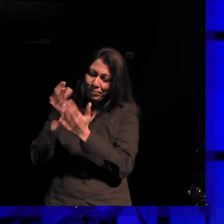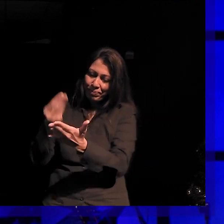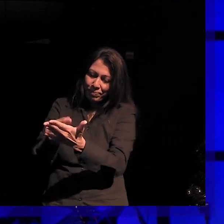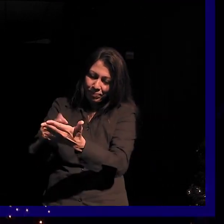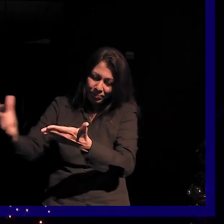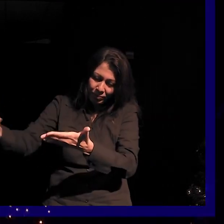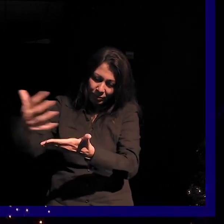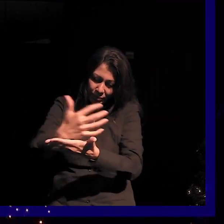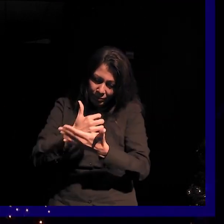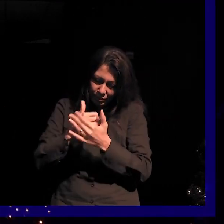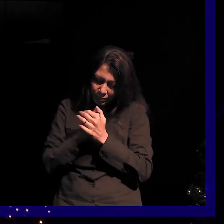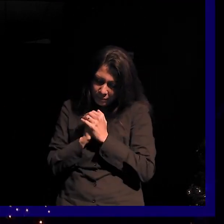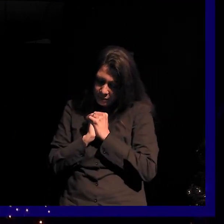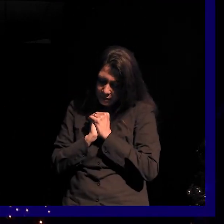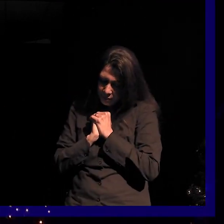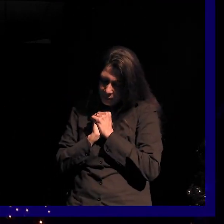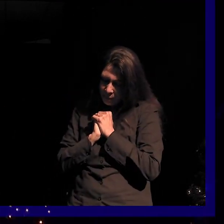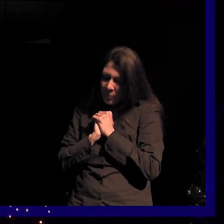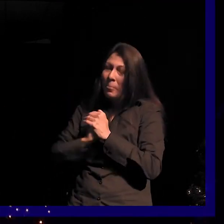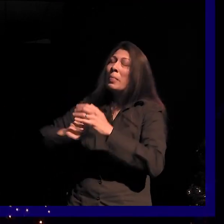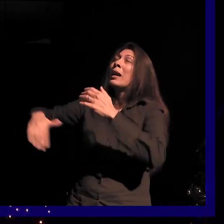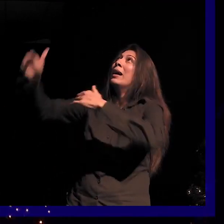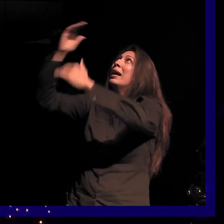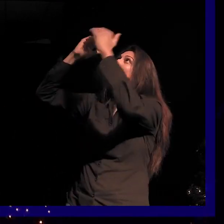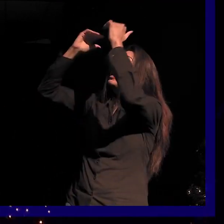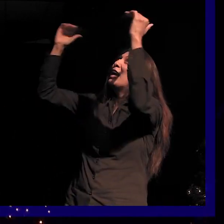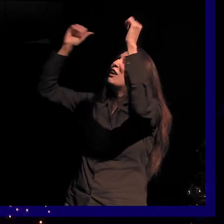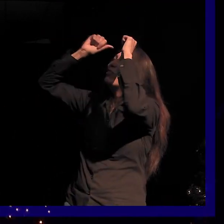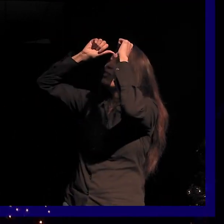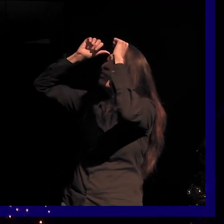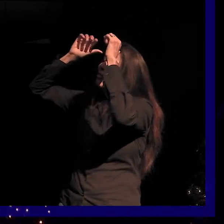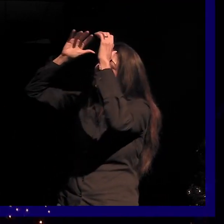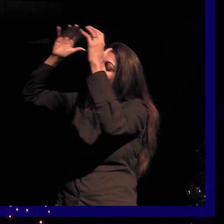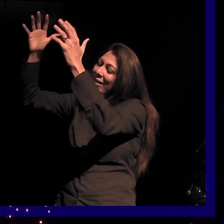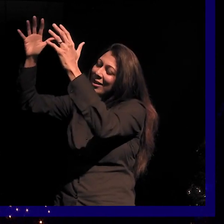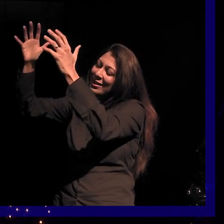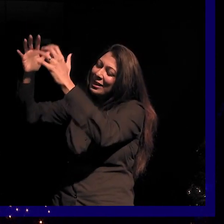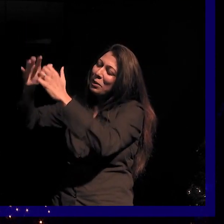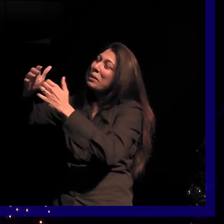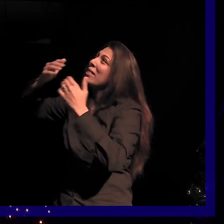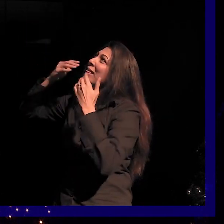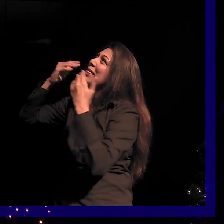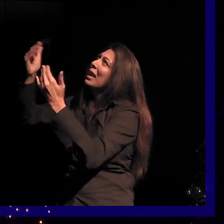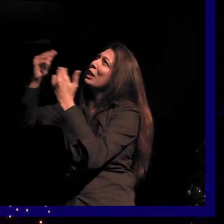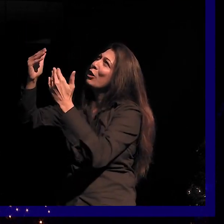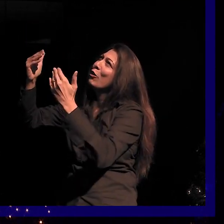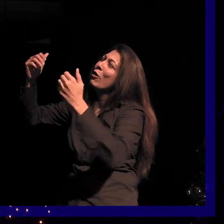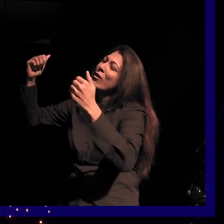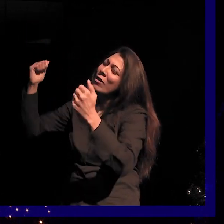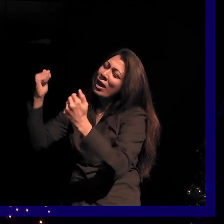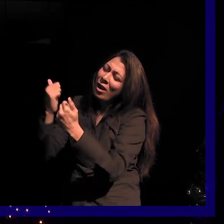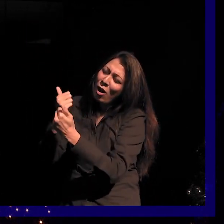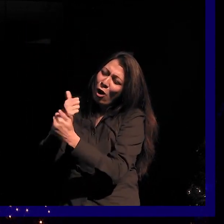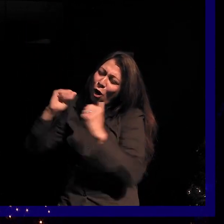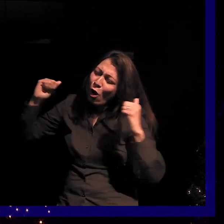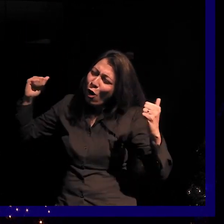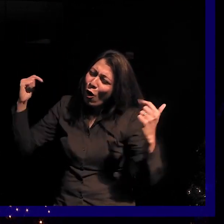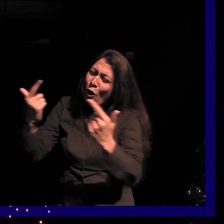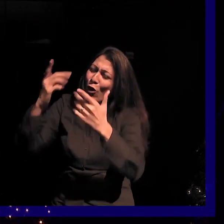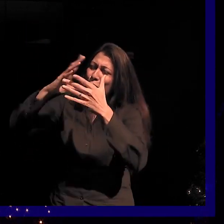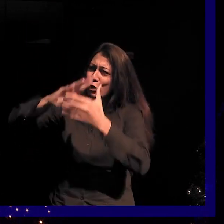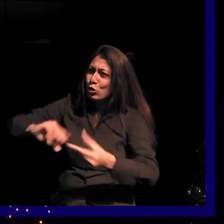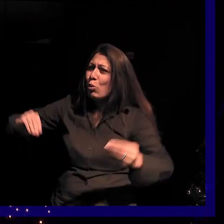together. So, Heavenly Father, man, we're just so grateful for all of the stories of redemption